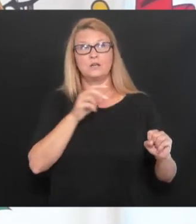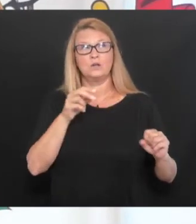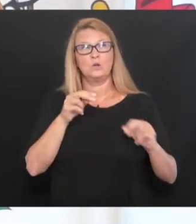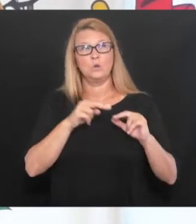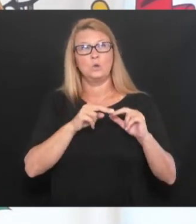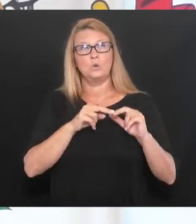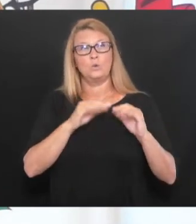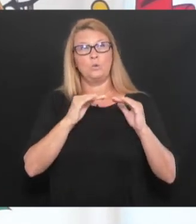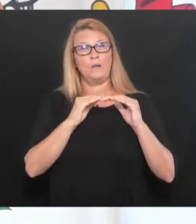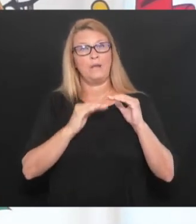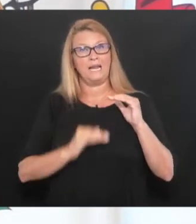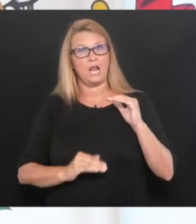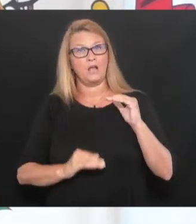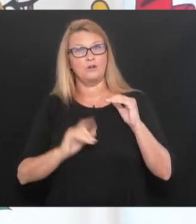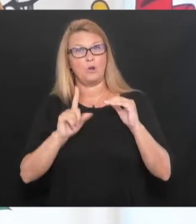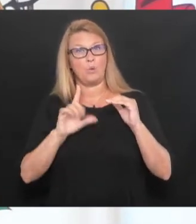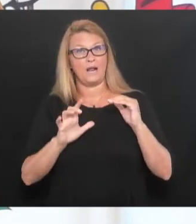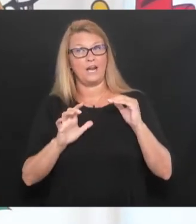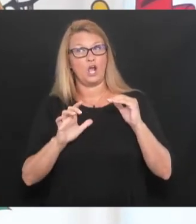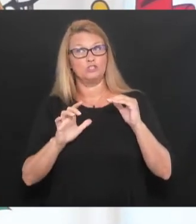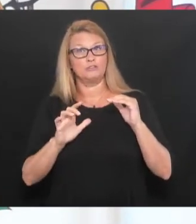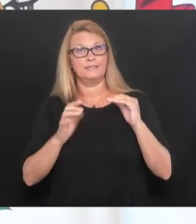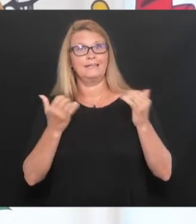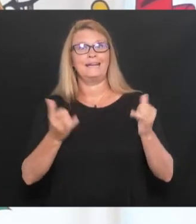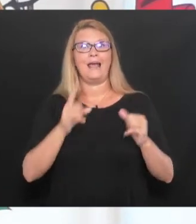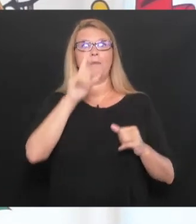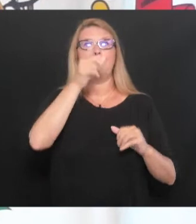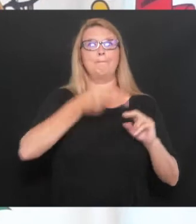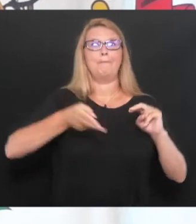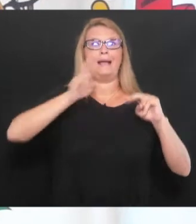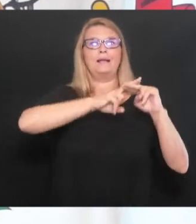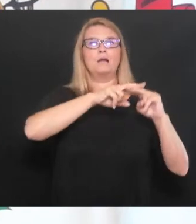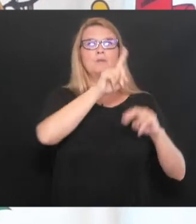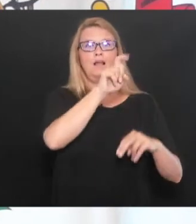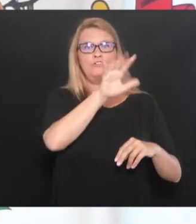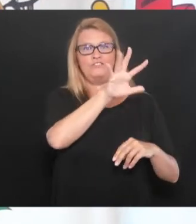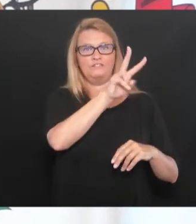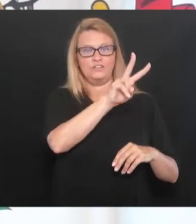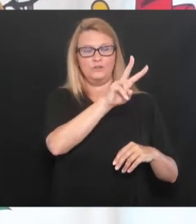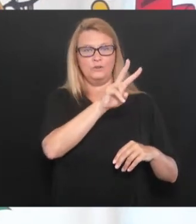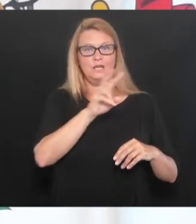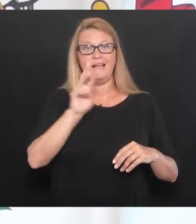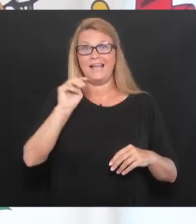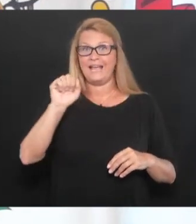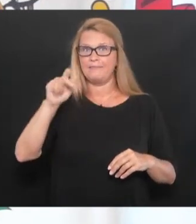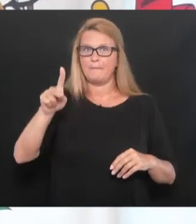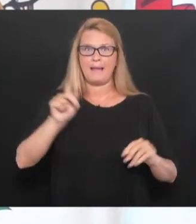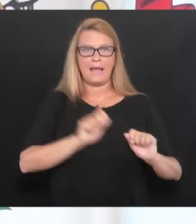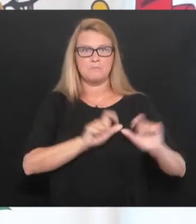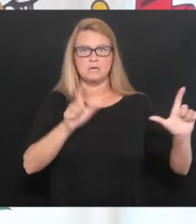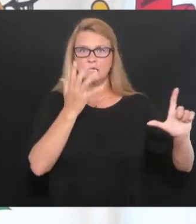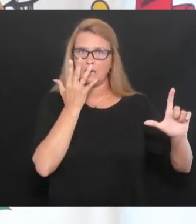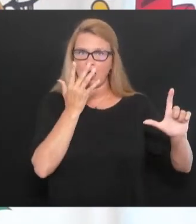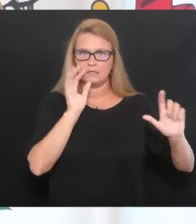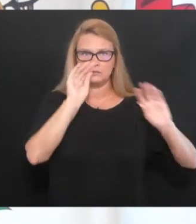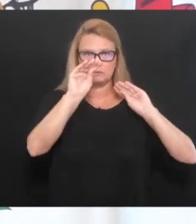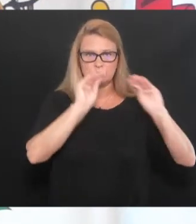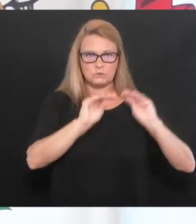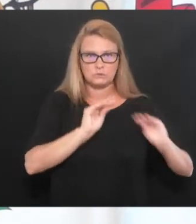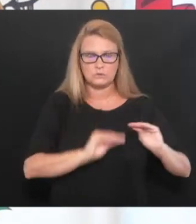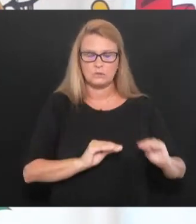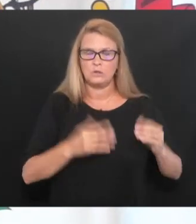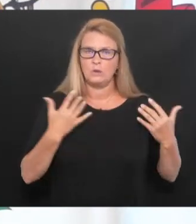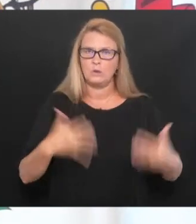below significantly under 100. We're at 152. And look at our map, of all of our counties,